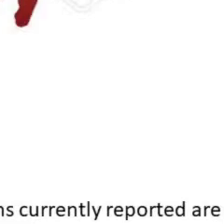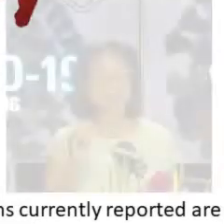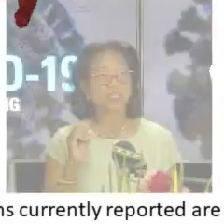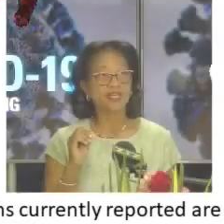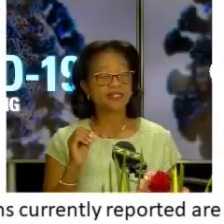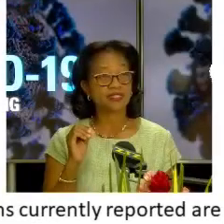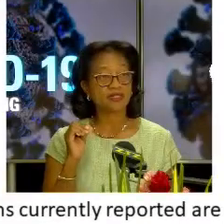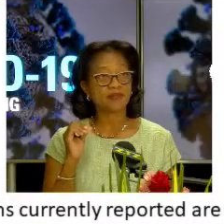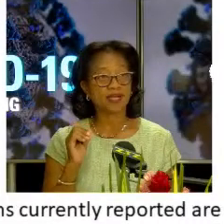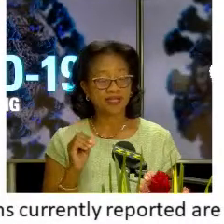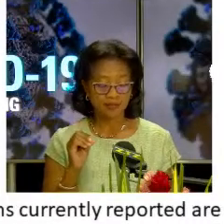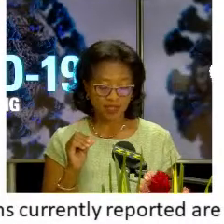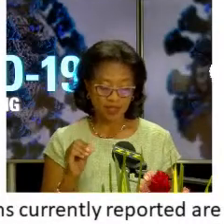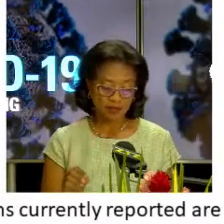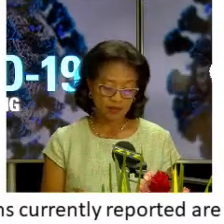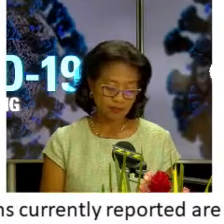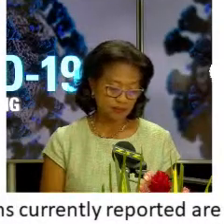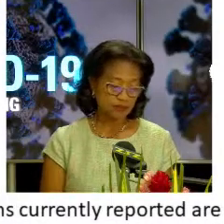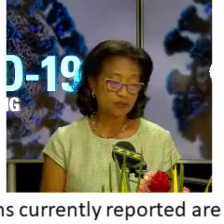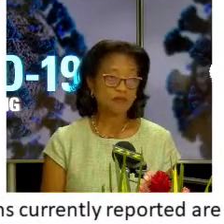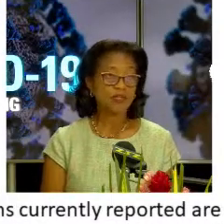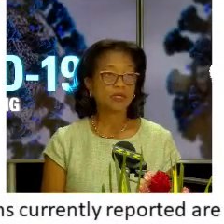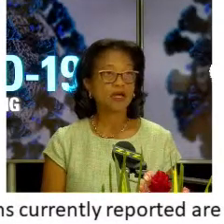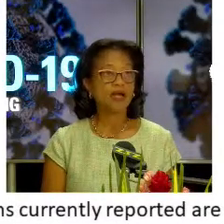the COVID-19 pandemic.